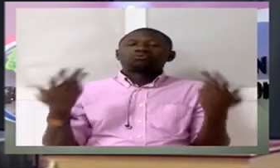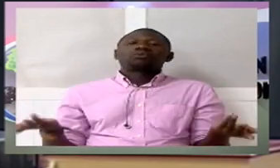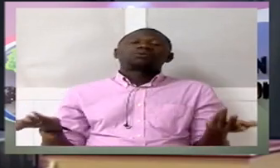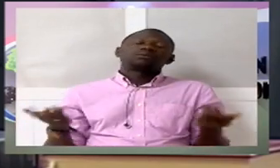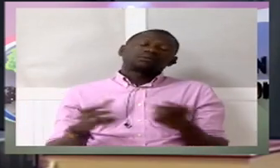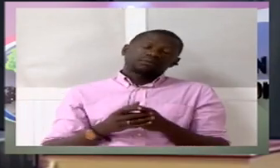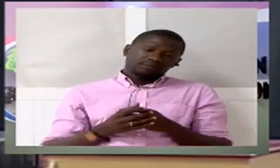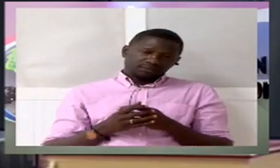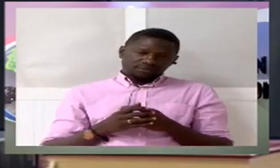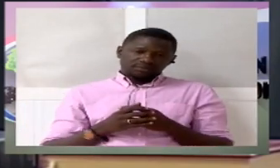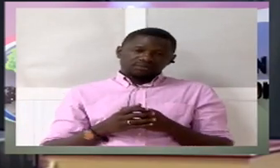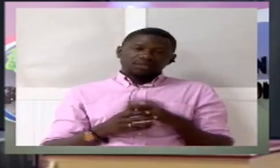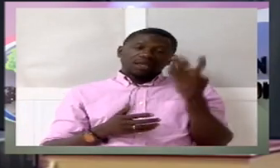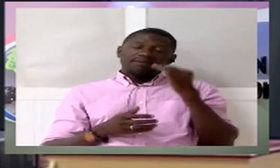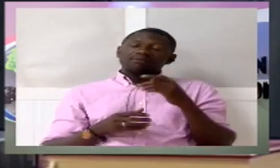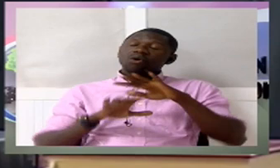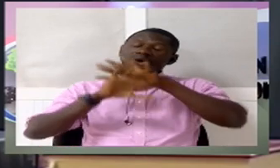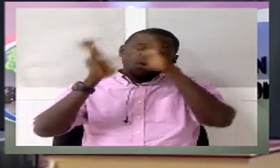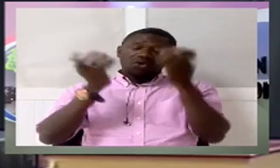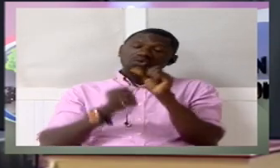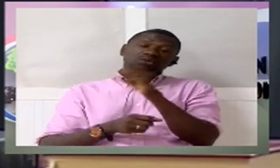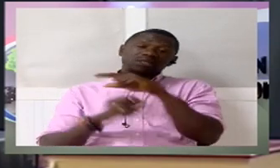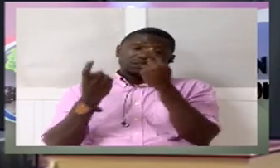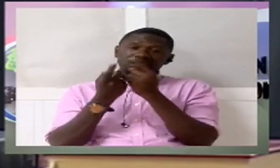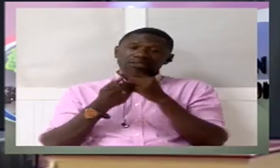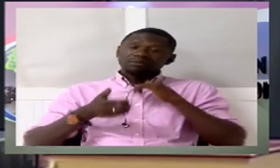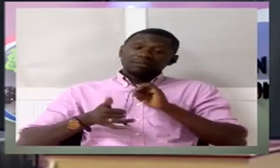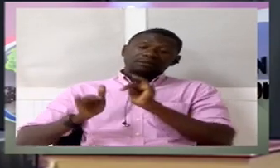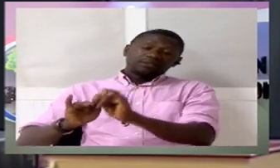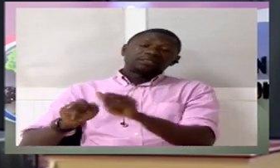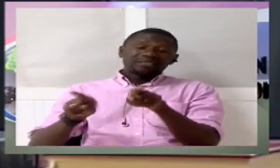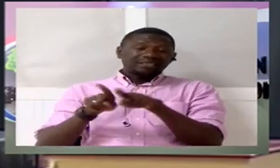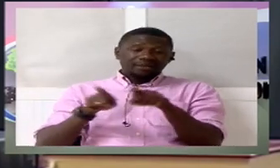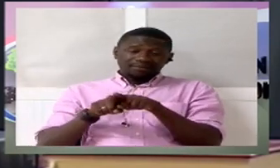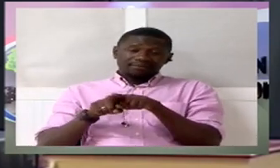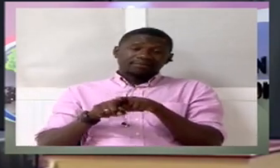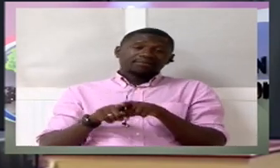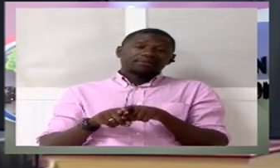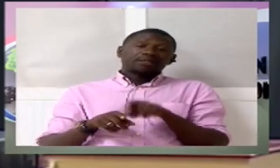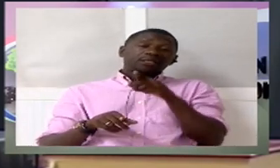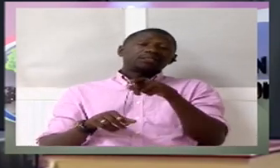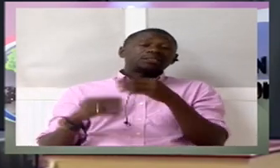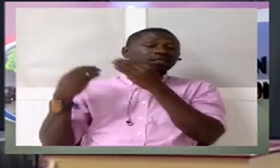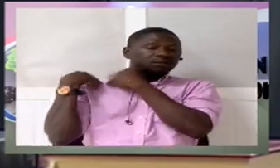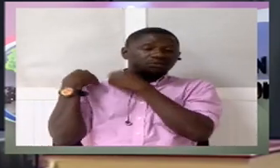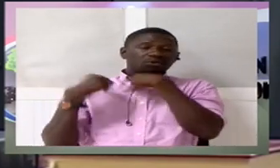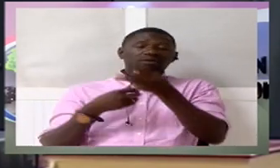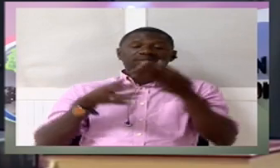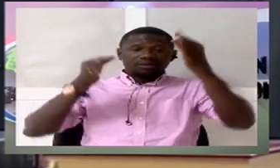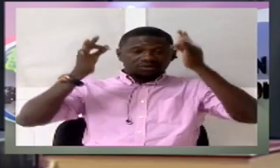If all other things remain constant, ninga ta kul beto ta loring laring anyama lenu. It is the due responsibility of the